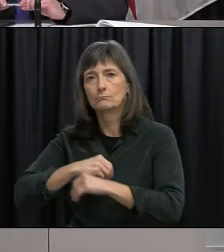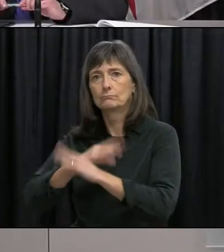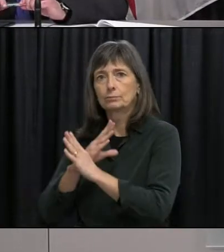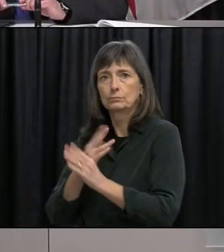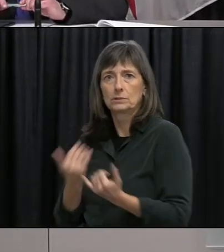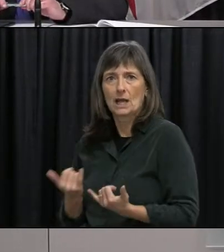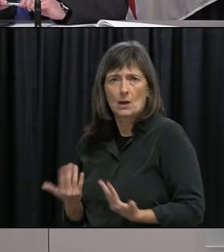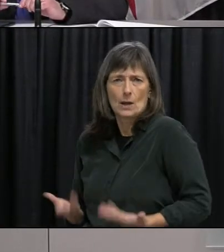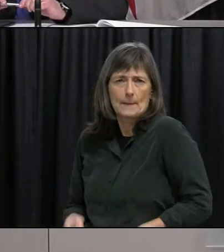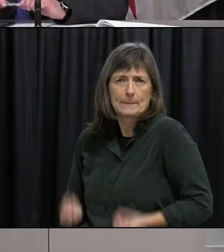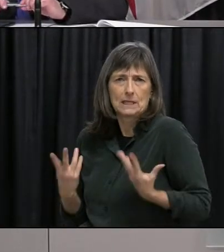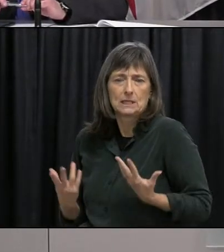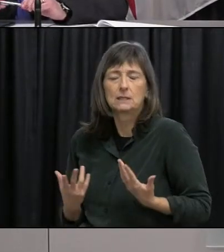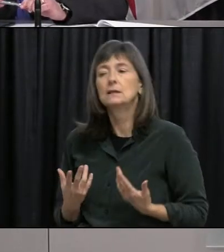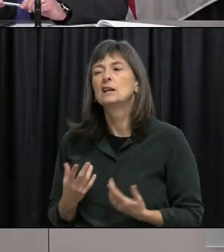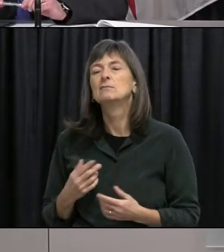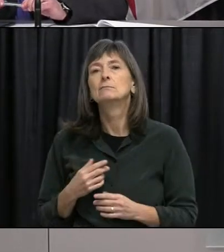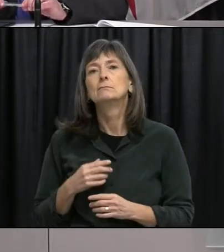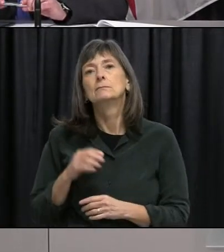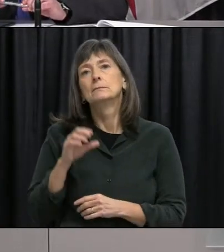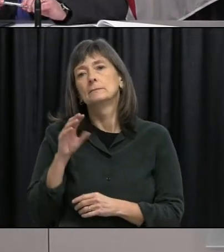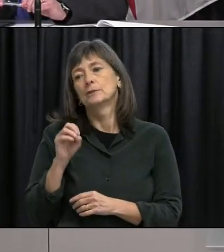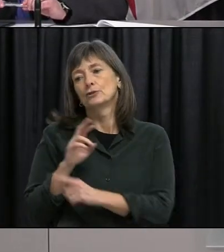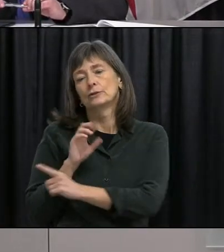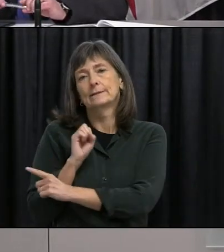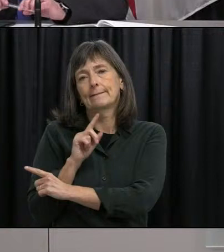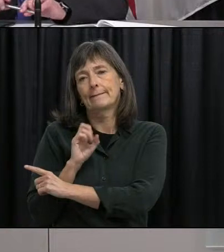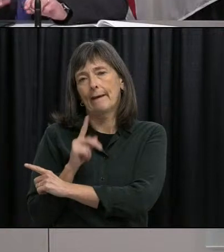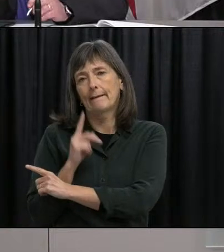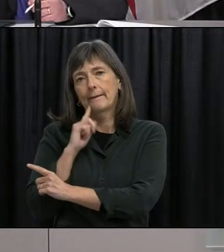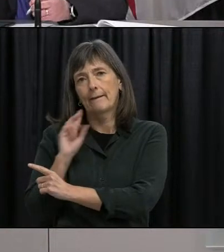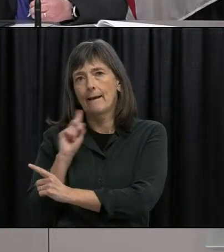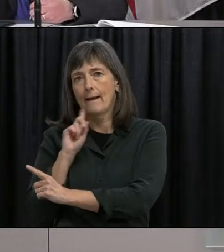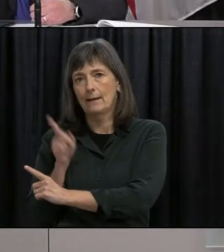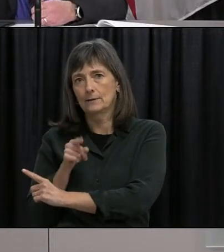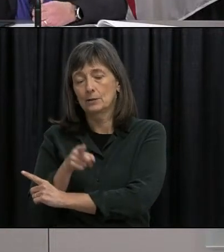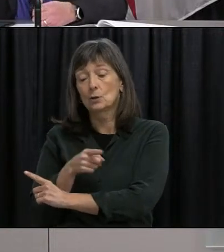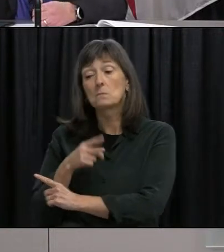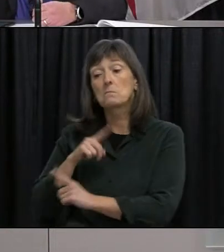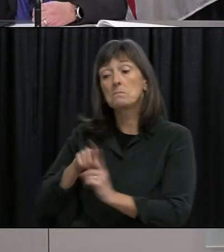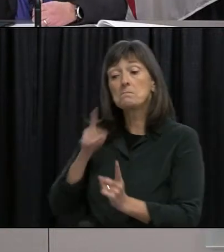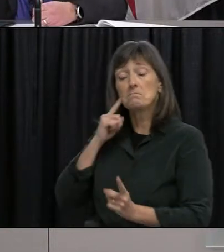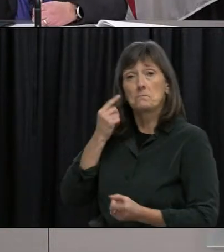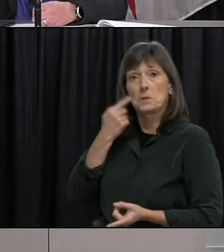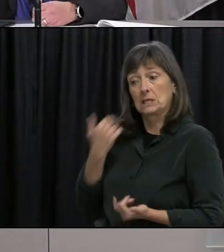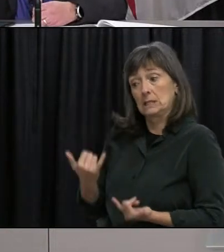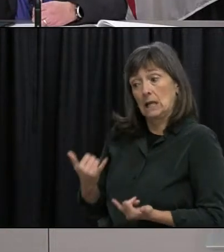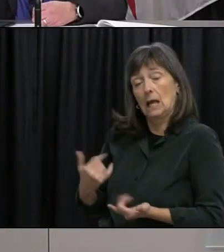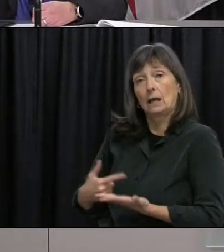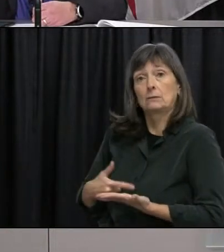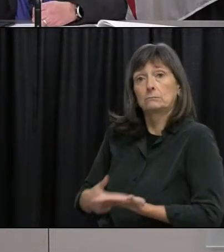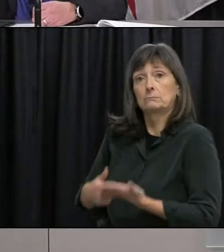Mr. Stack to answer that question, but I do know that we've had discussions today about